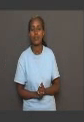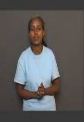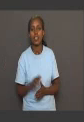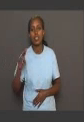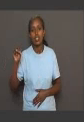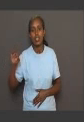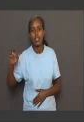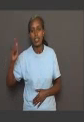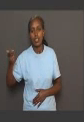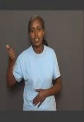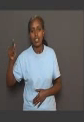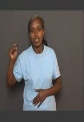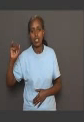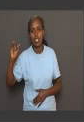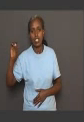negation,